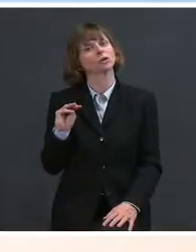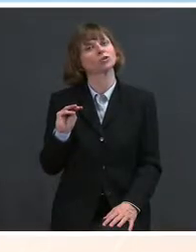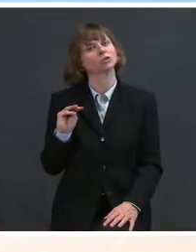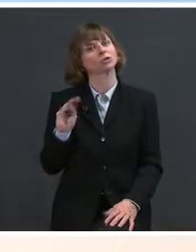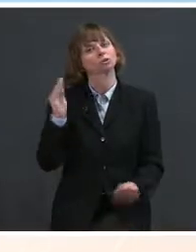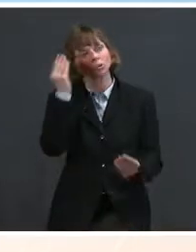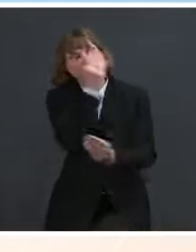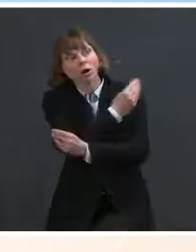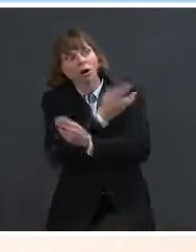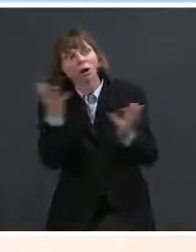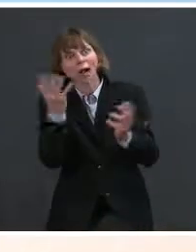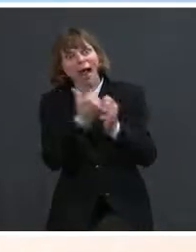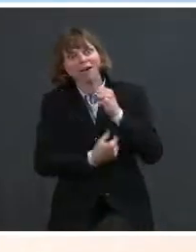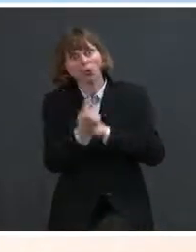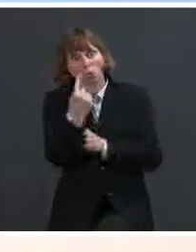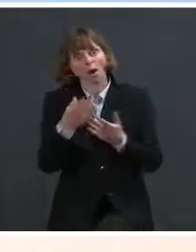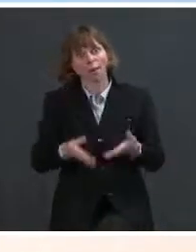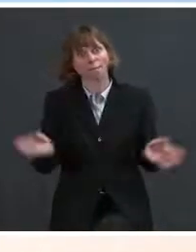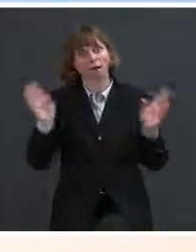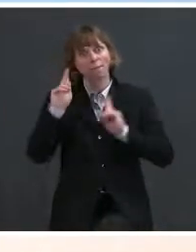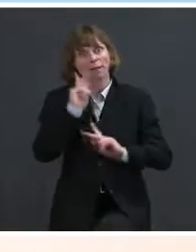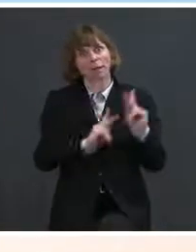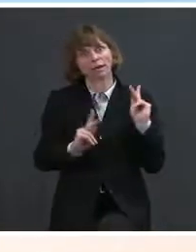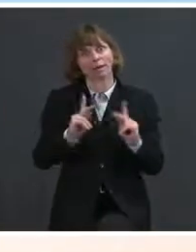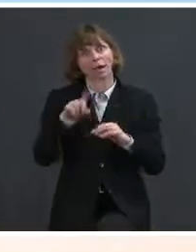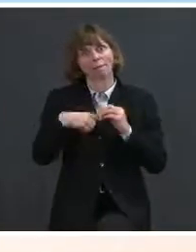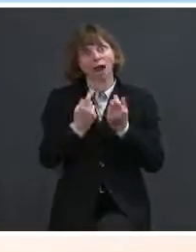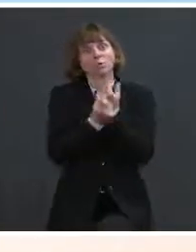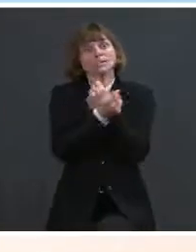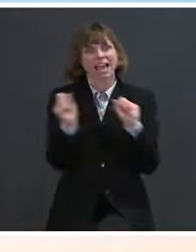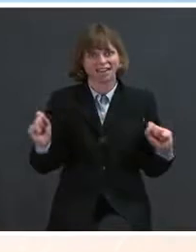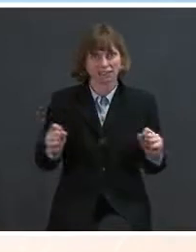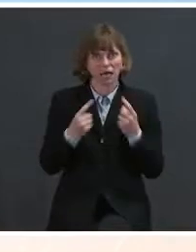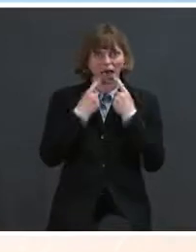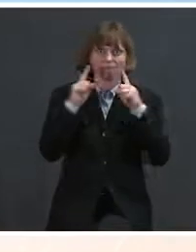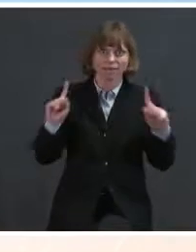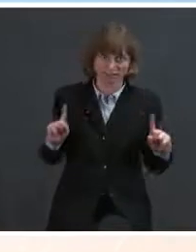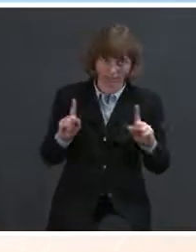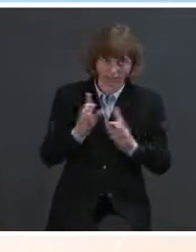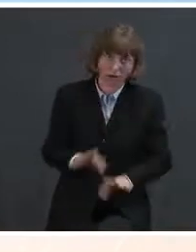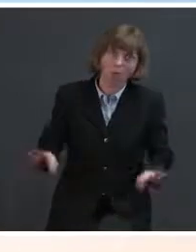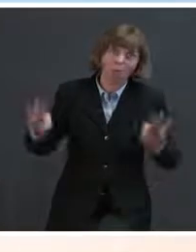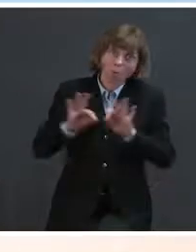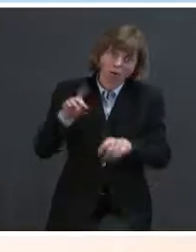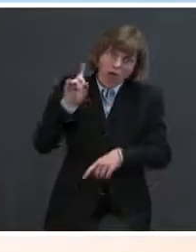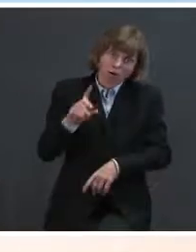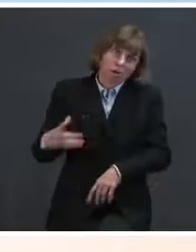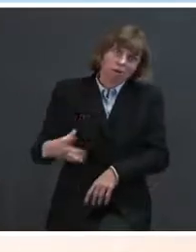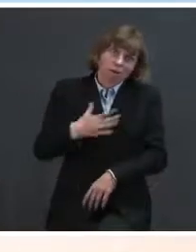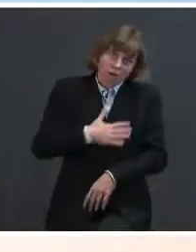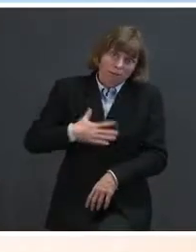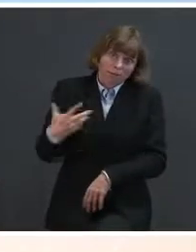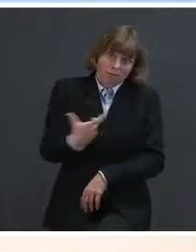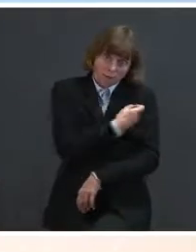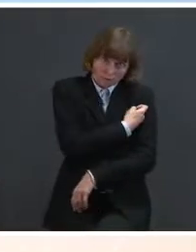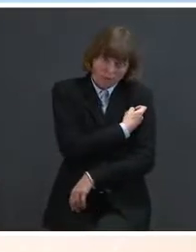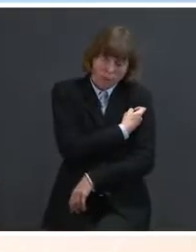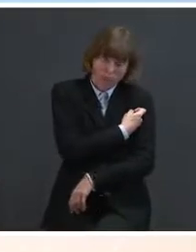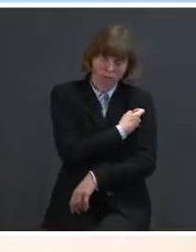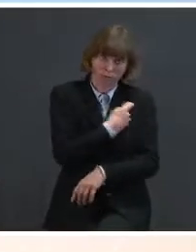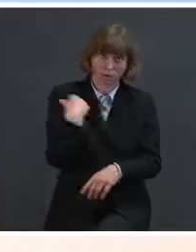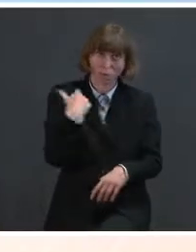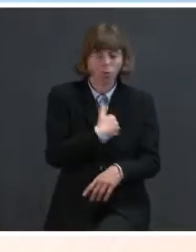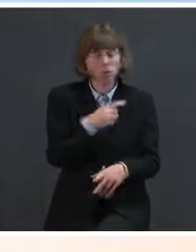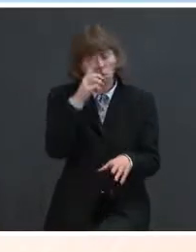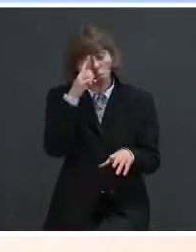in the public about the safety, the efficacy, and the importance of taking the vaccine. And so we are very open to looking to working